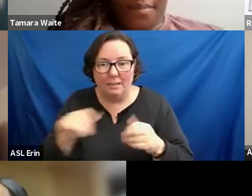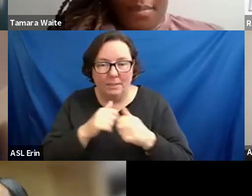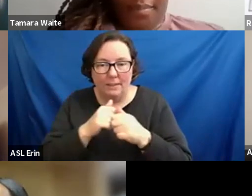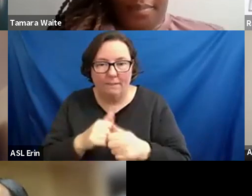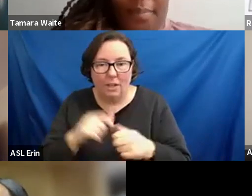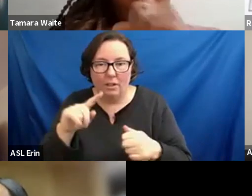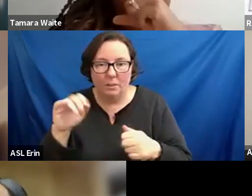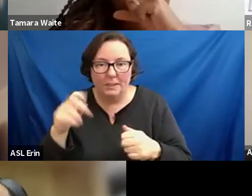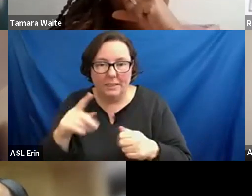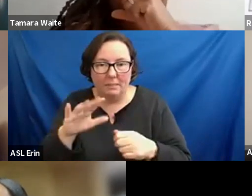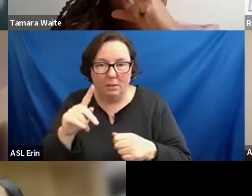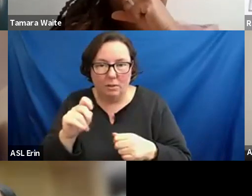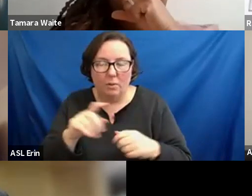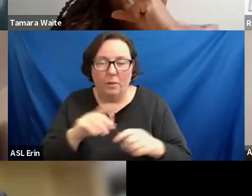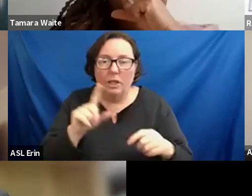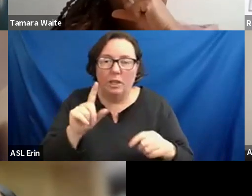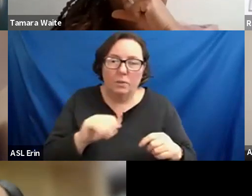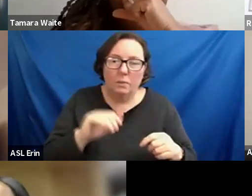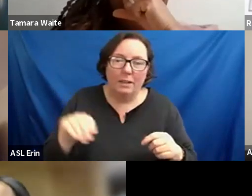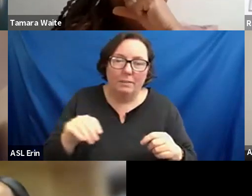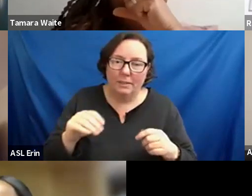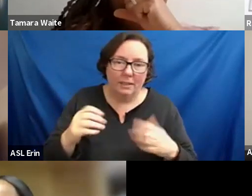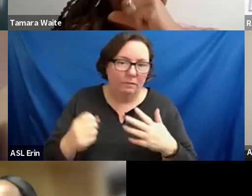The 20% merit,